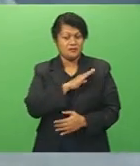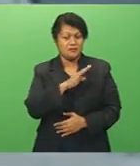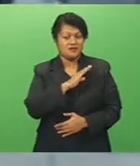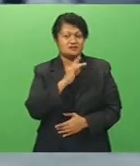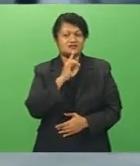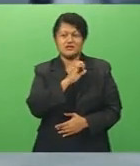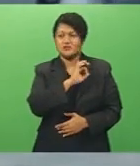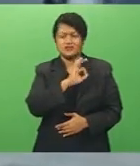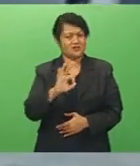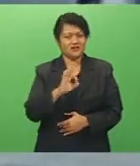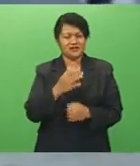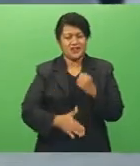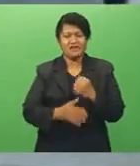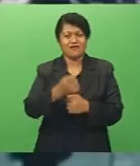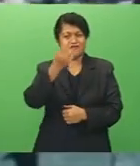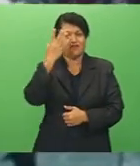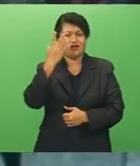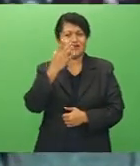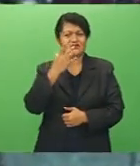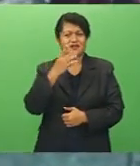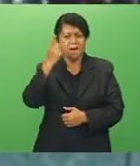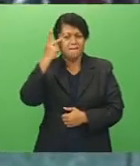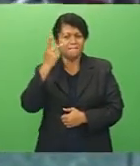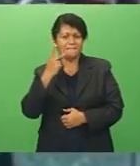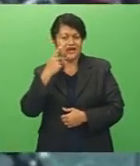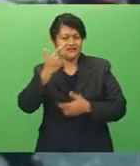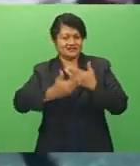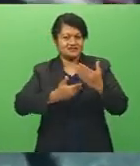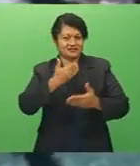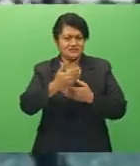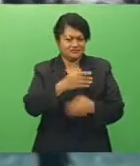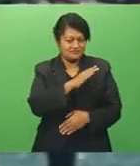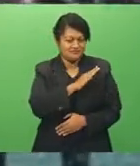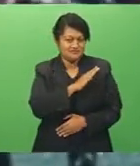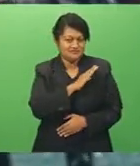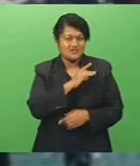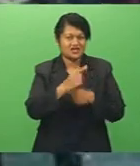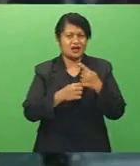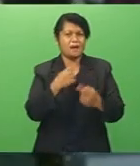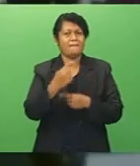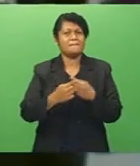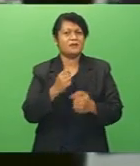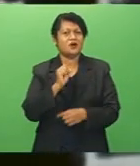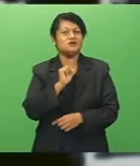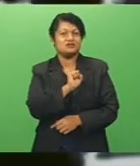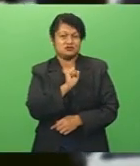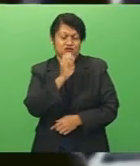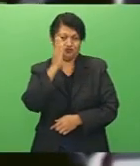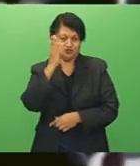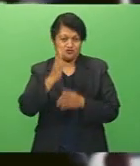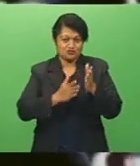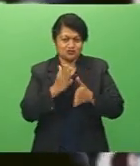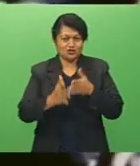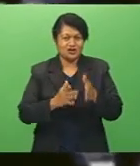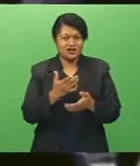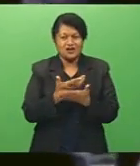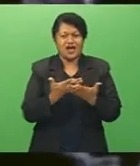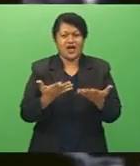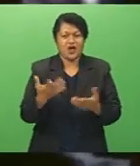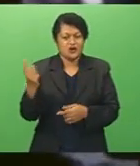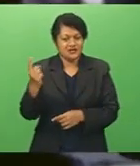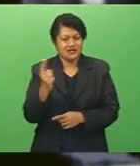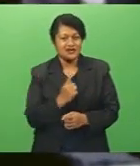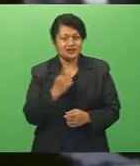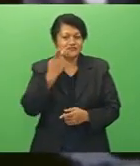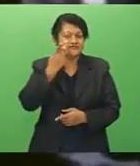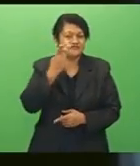stories his parents told him of Prince Philip's visit to Fiji in 1953 and his warm embrace of our islands in the years